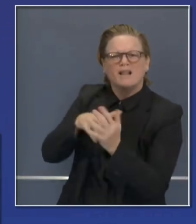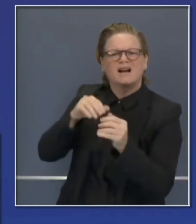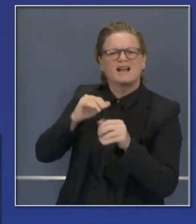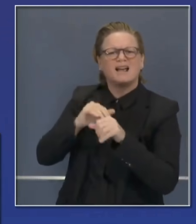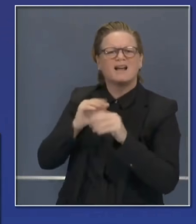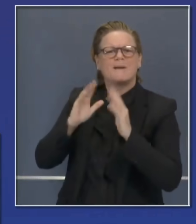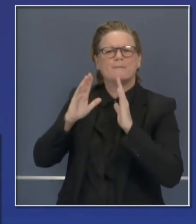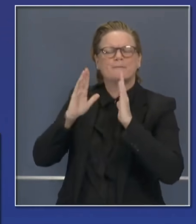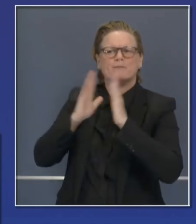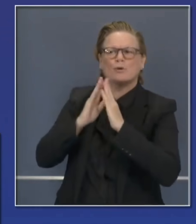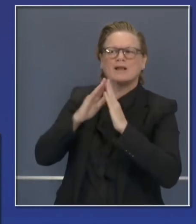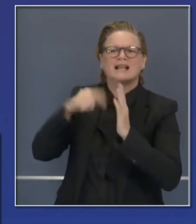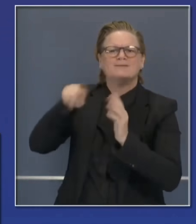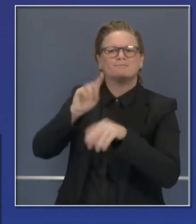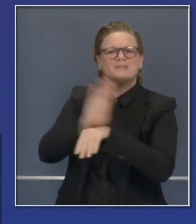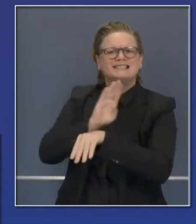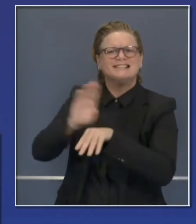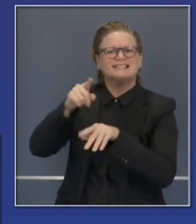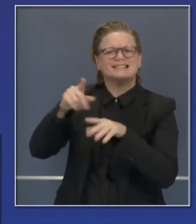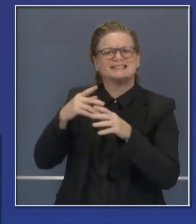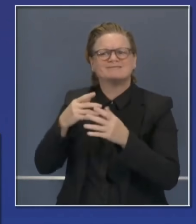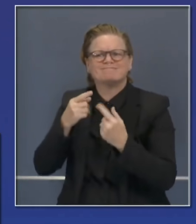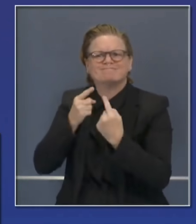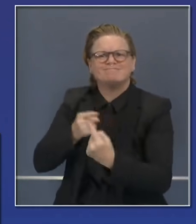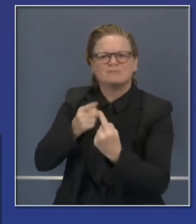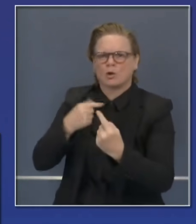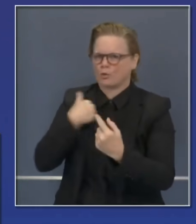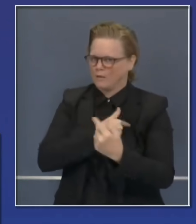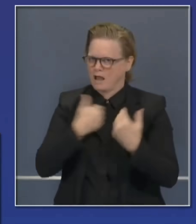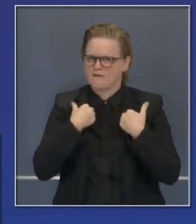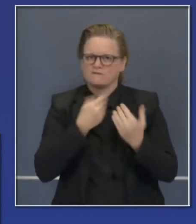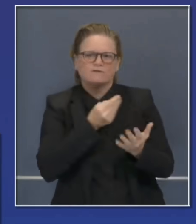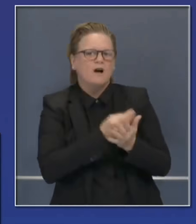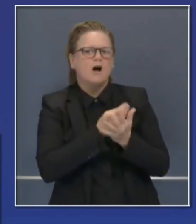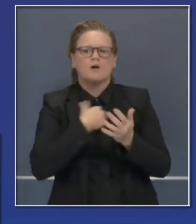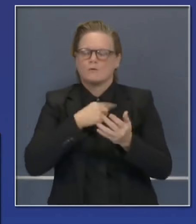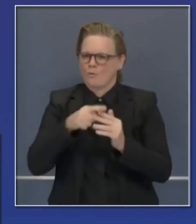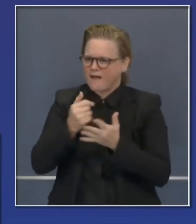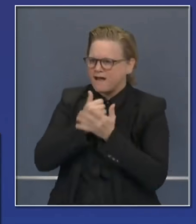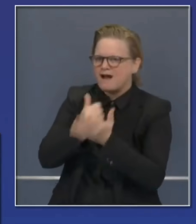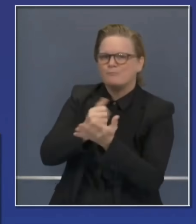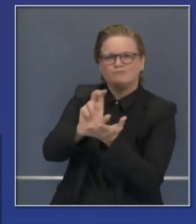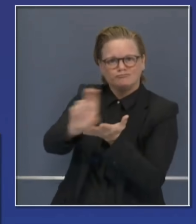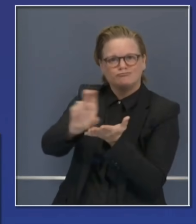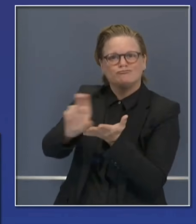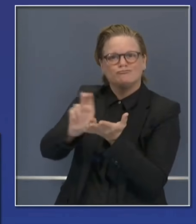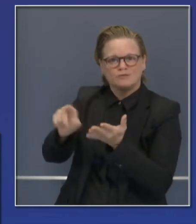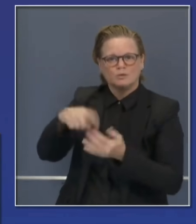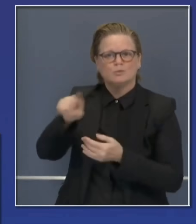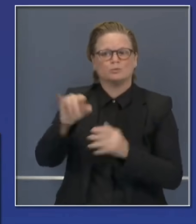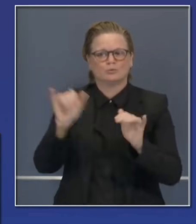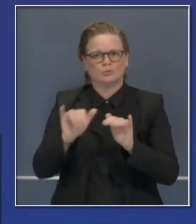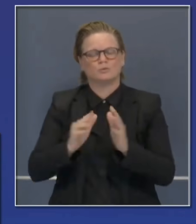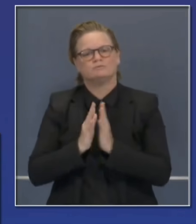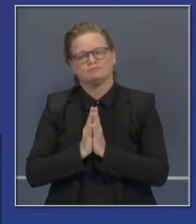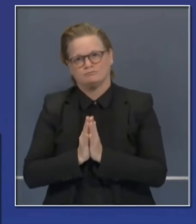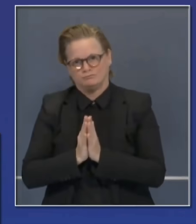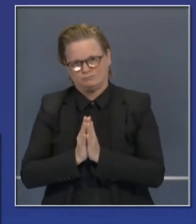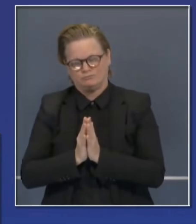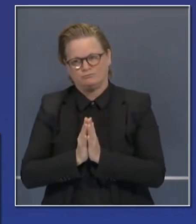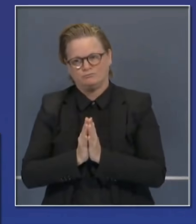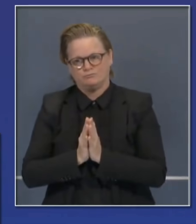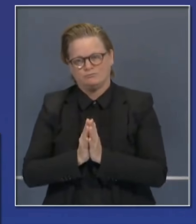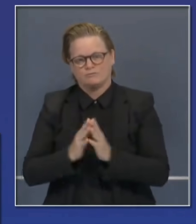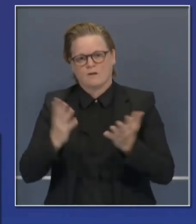up to $25,000. This program will be a bridge just over the next number of weeks to what we will work on with